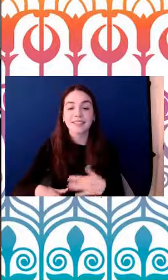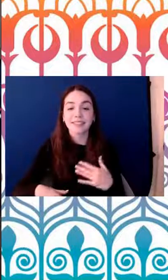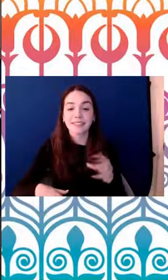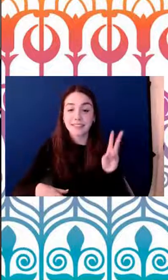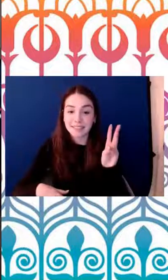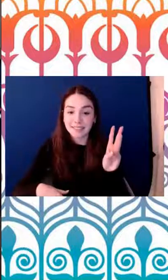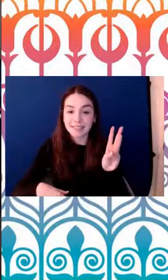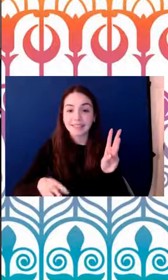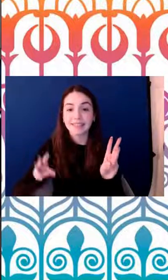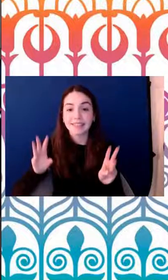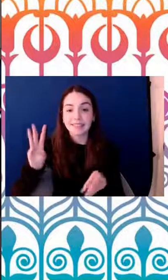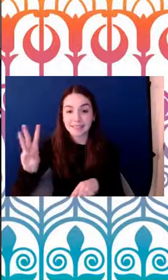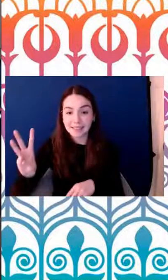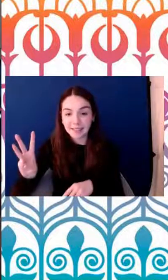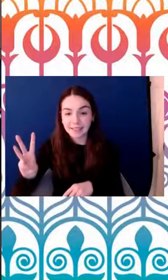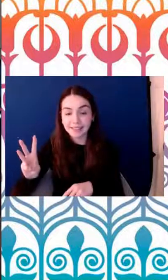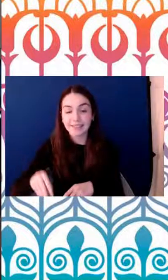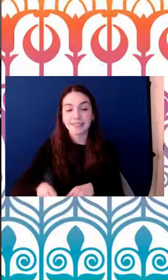6,